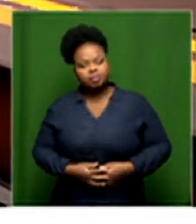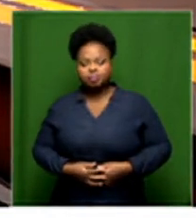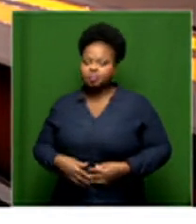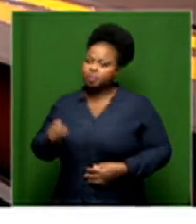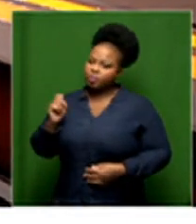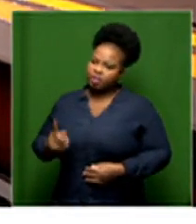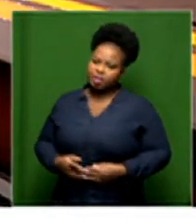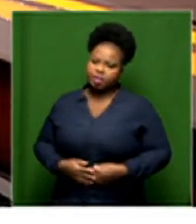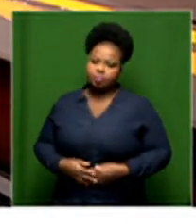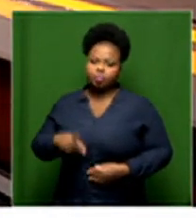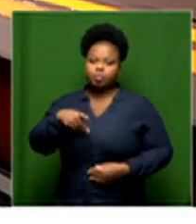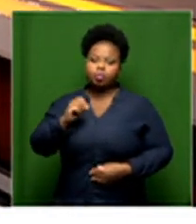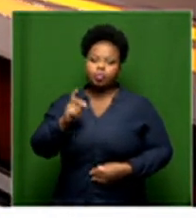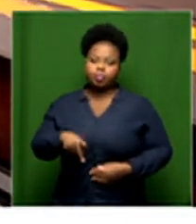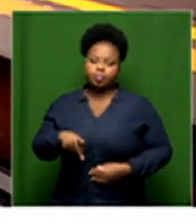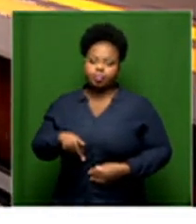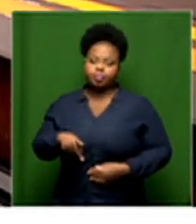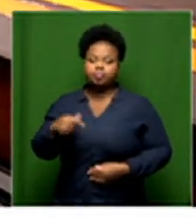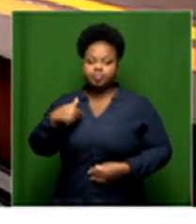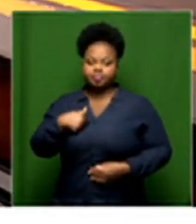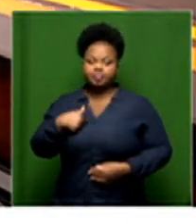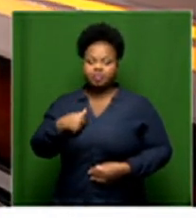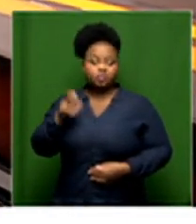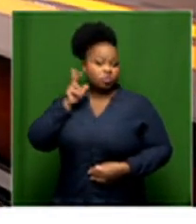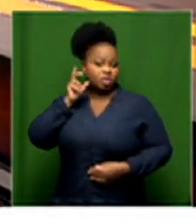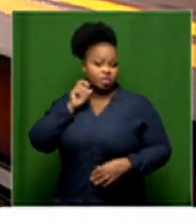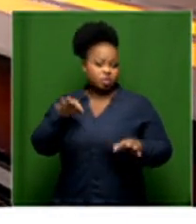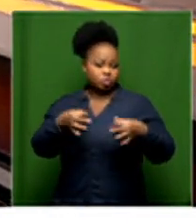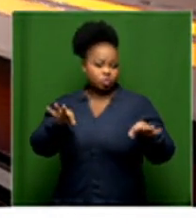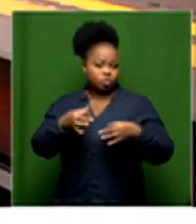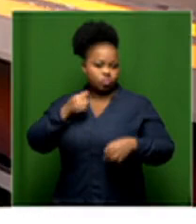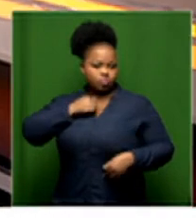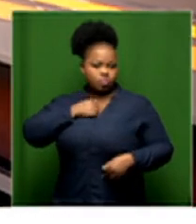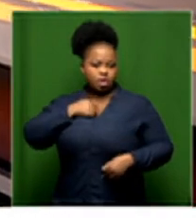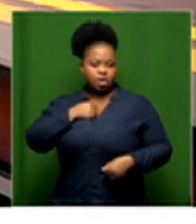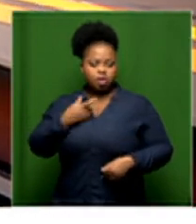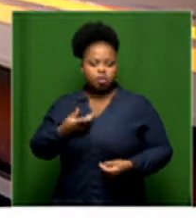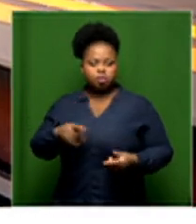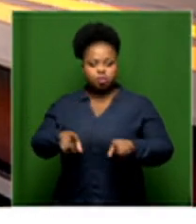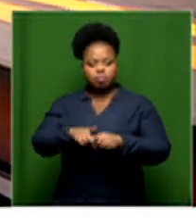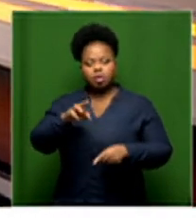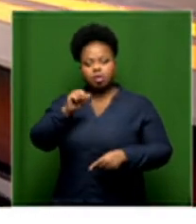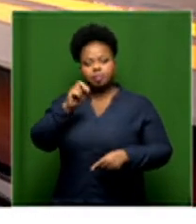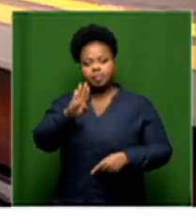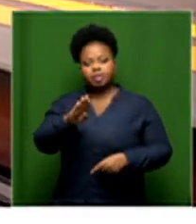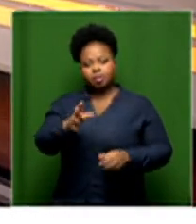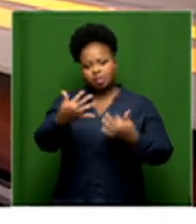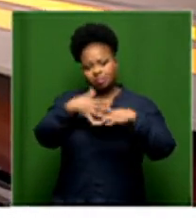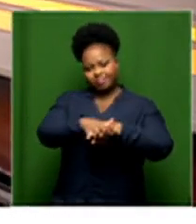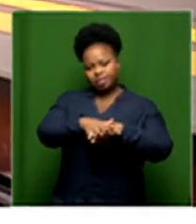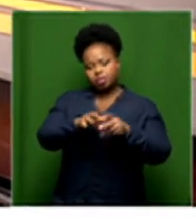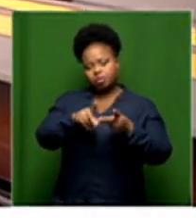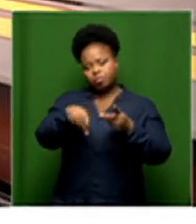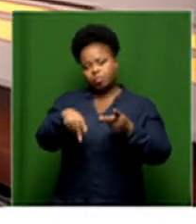Okay, I'm a pop artist, and if you listen to my sound is contemporary R&B, and